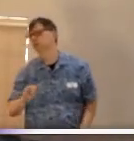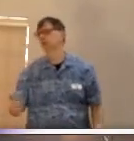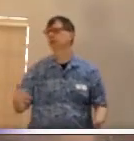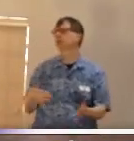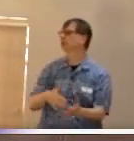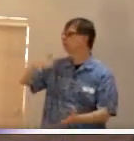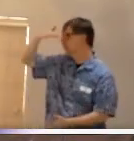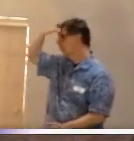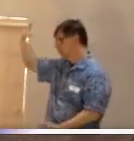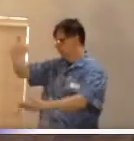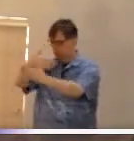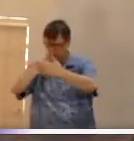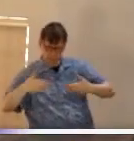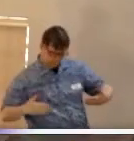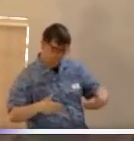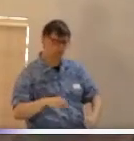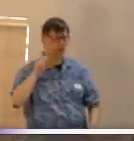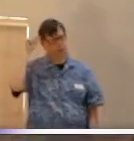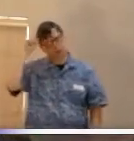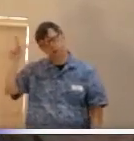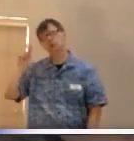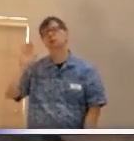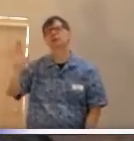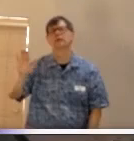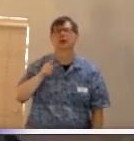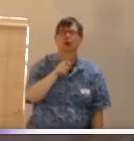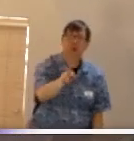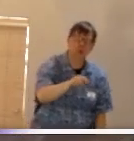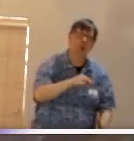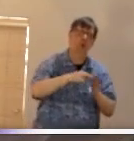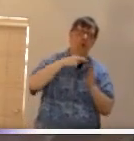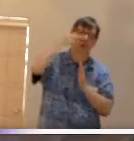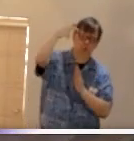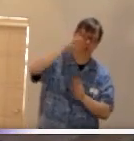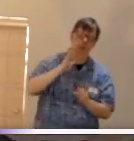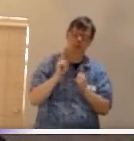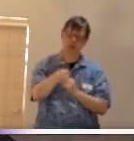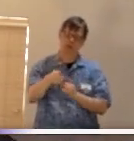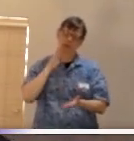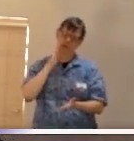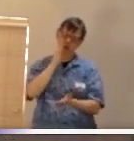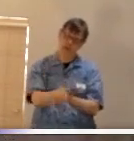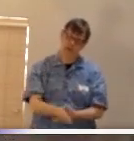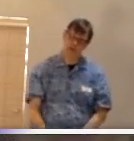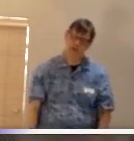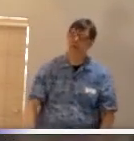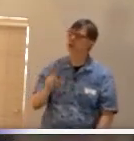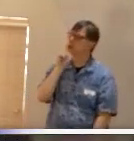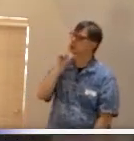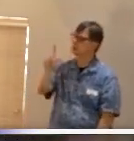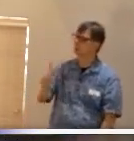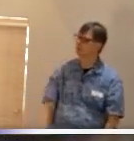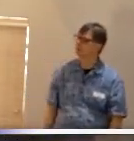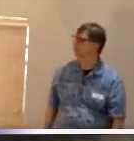to look inside and understand that your word is law. To start to look at your languaging, the